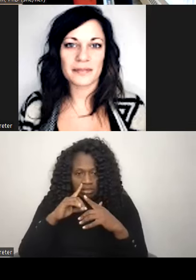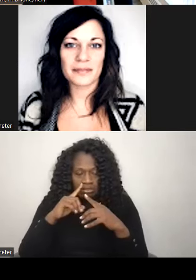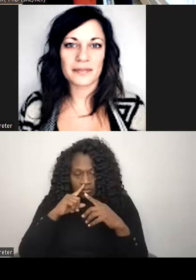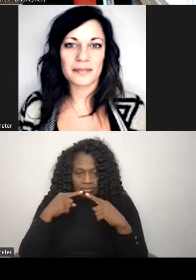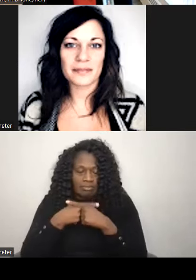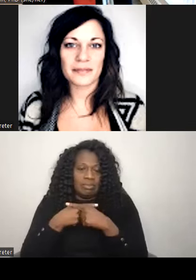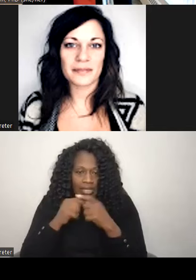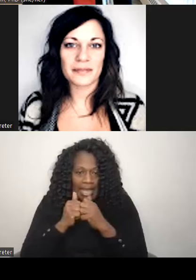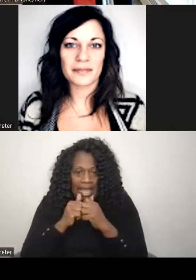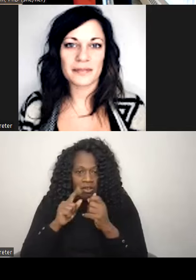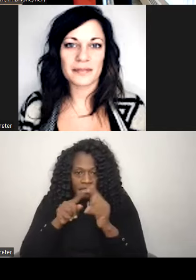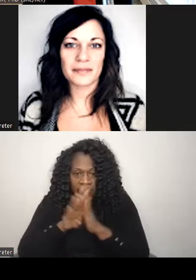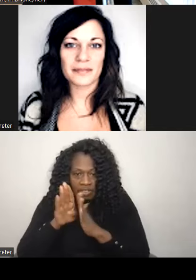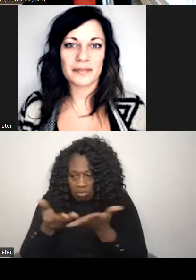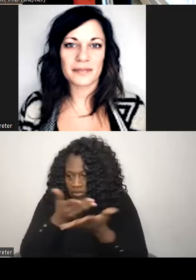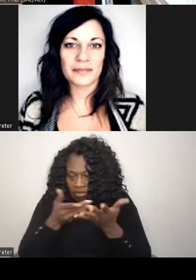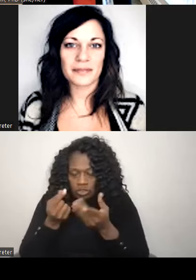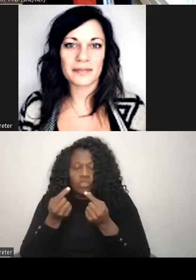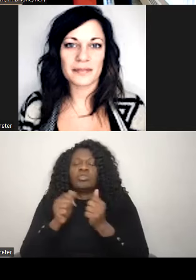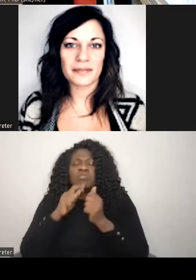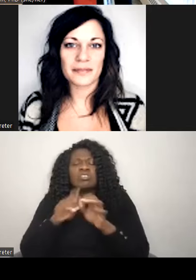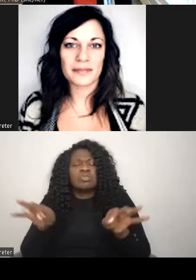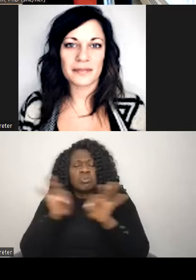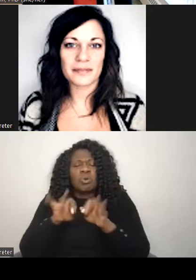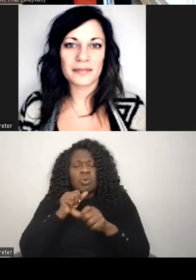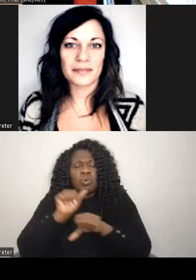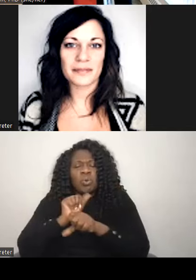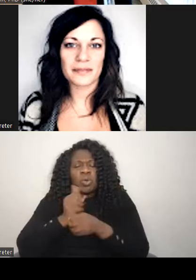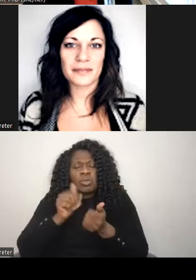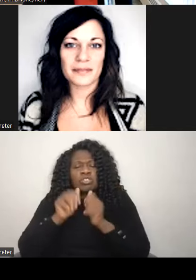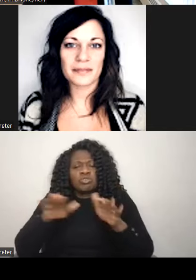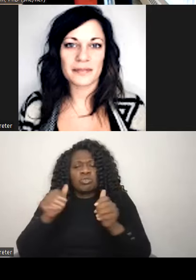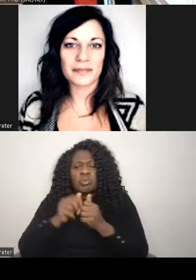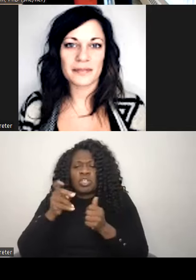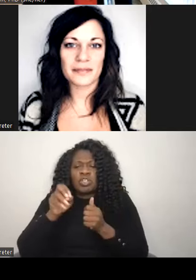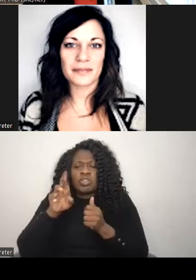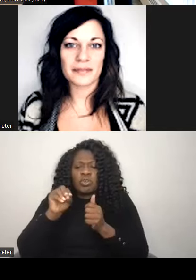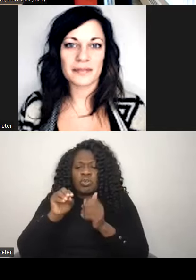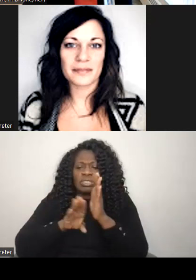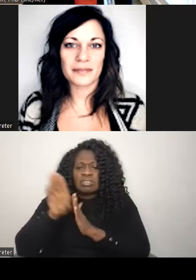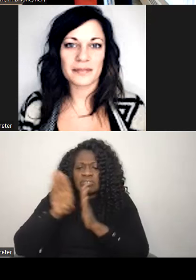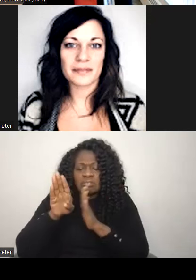healthy development. And so it's really important when you are working with children with neurodevelopmental disorders